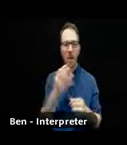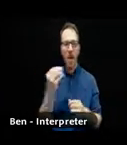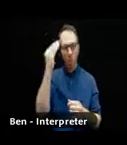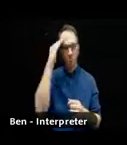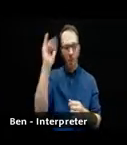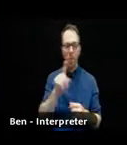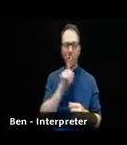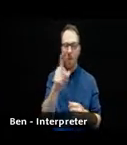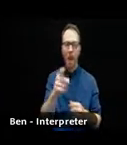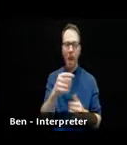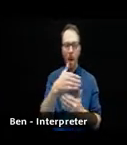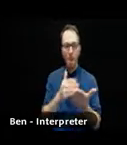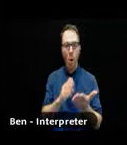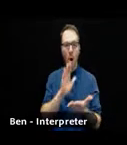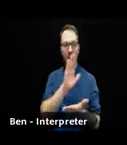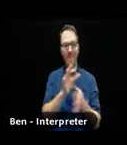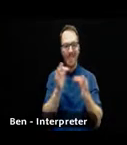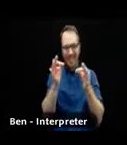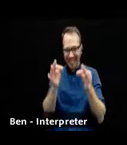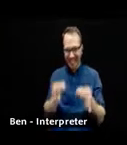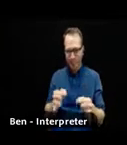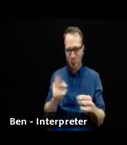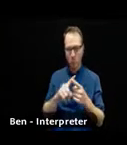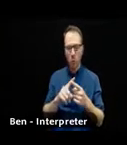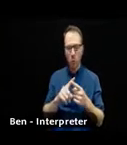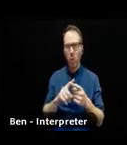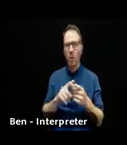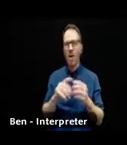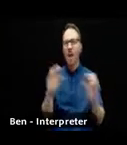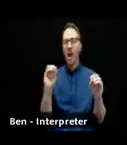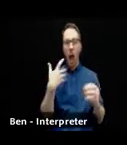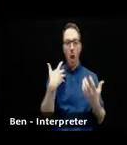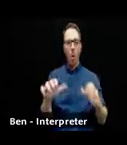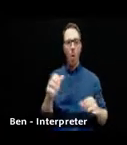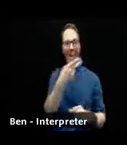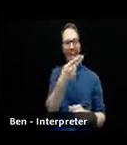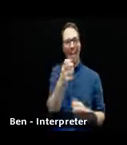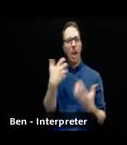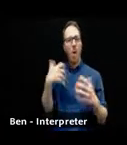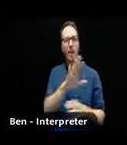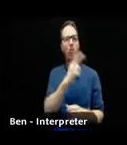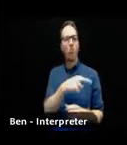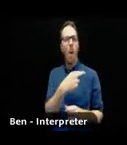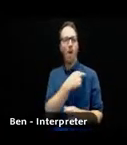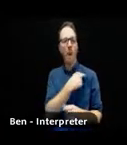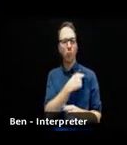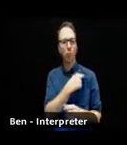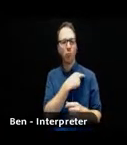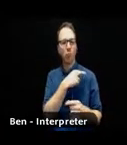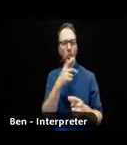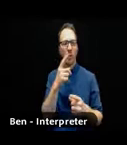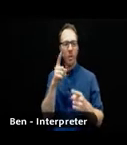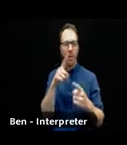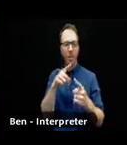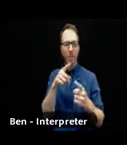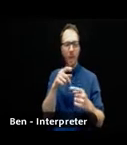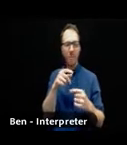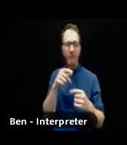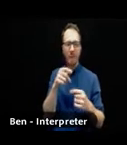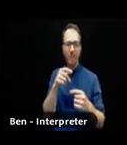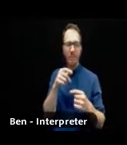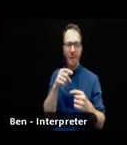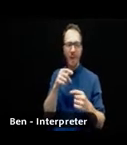a part of his decision-making was to in no way have her reputation sullied through the trial process and the